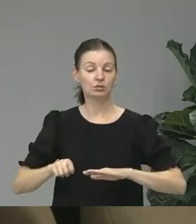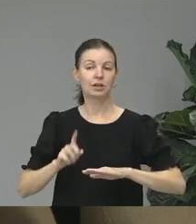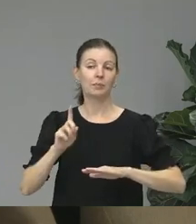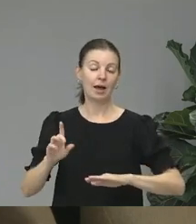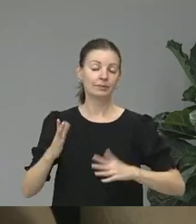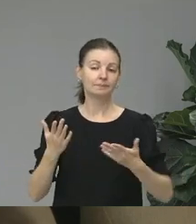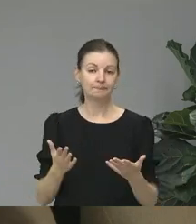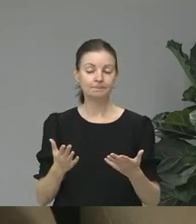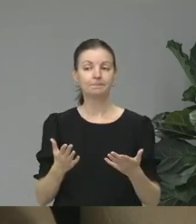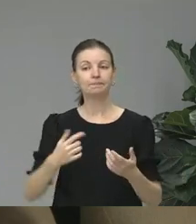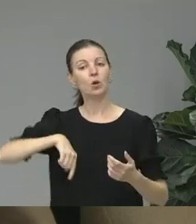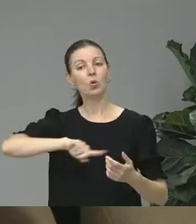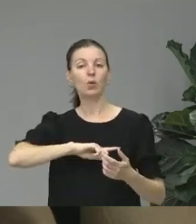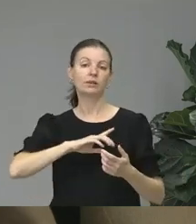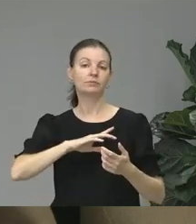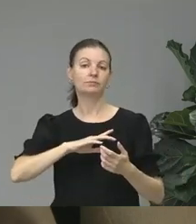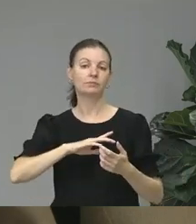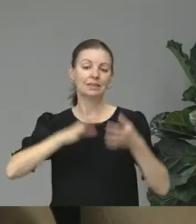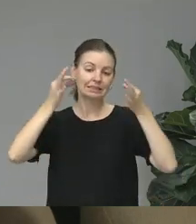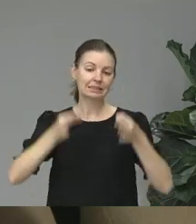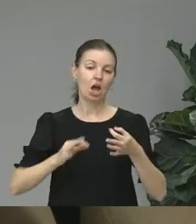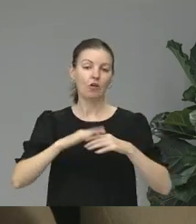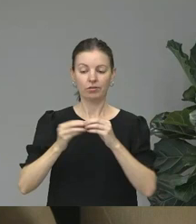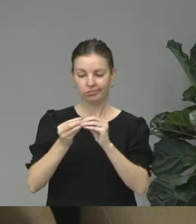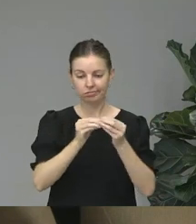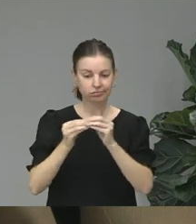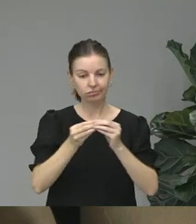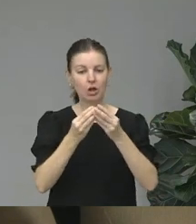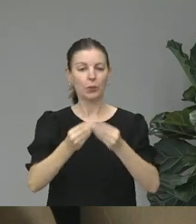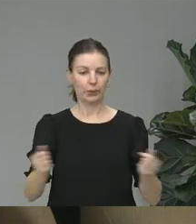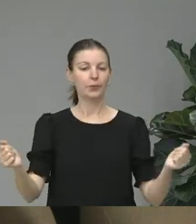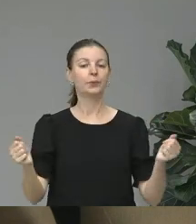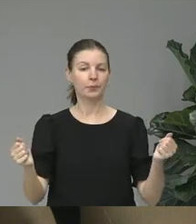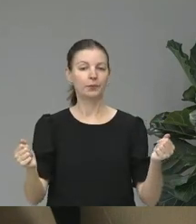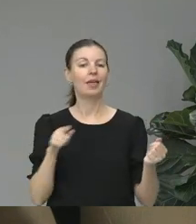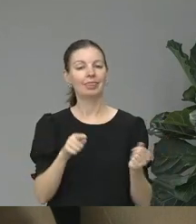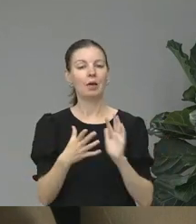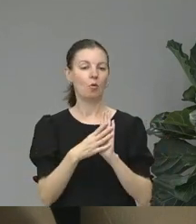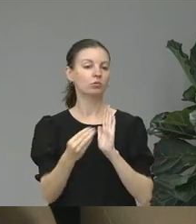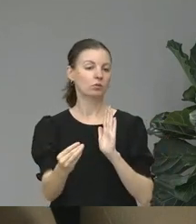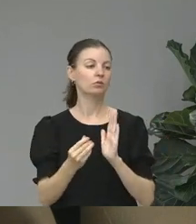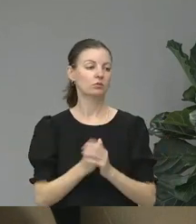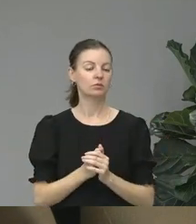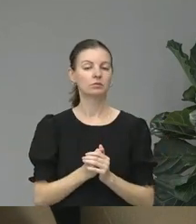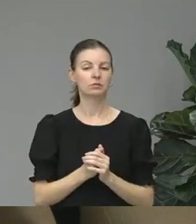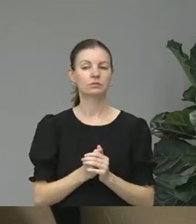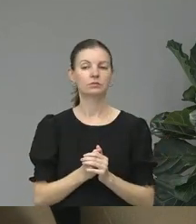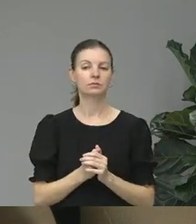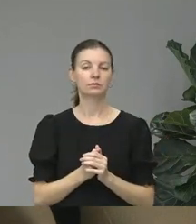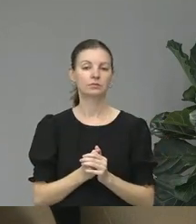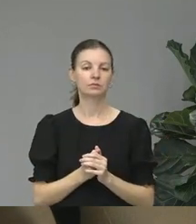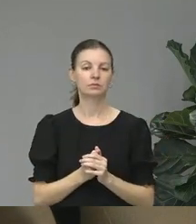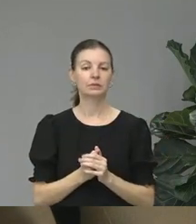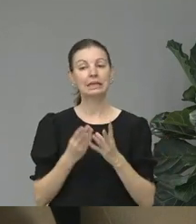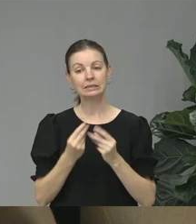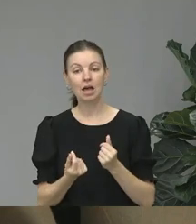but we landed on the dispute resolution model. And I guess, you know, there